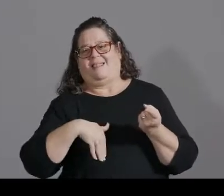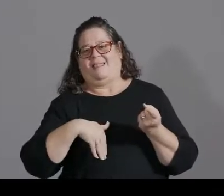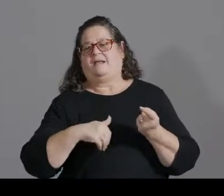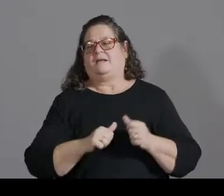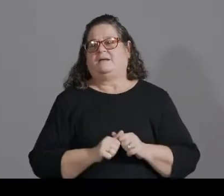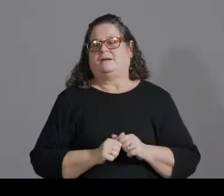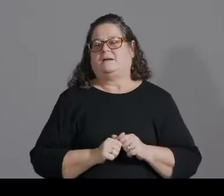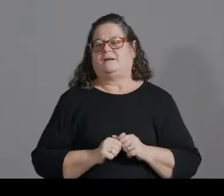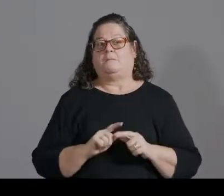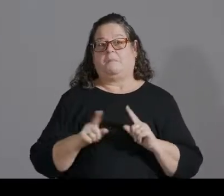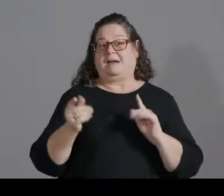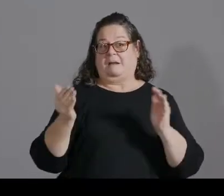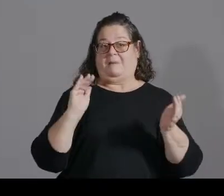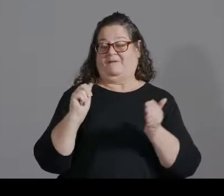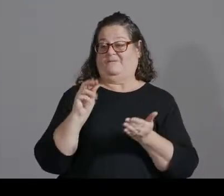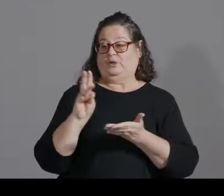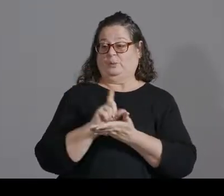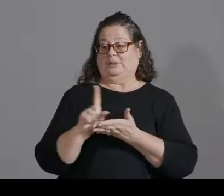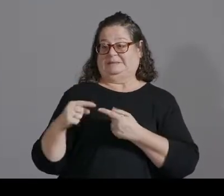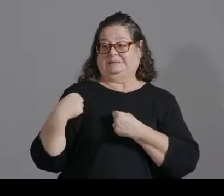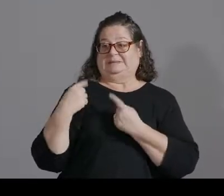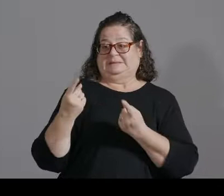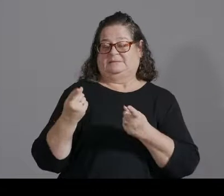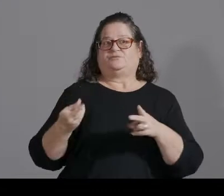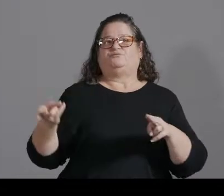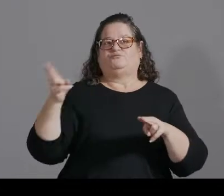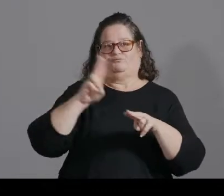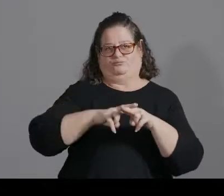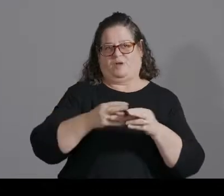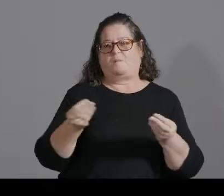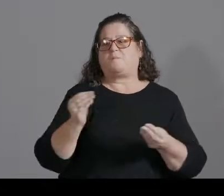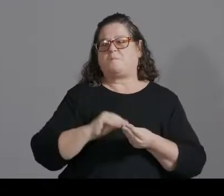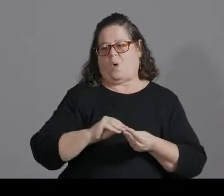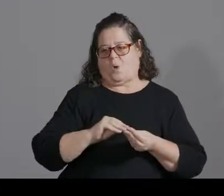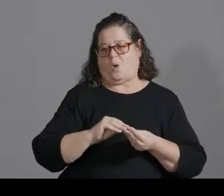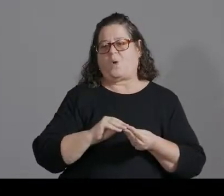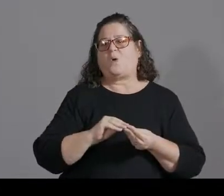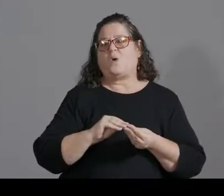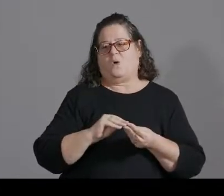weeks ago when that executive order was issued.